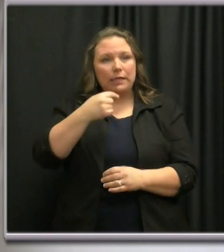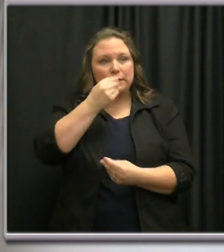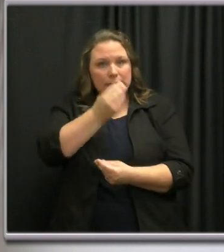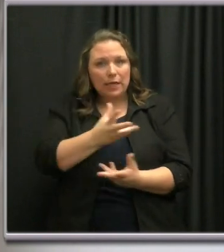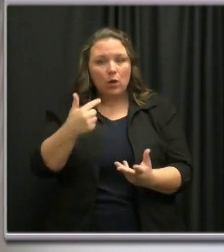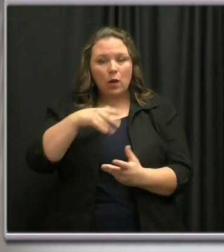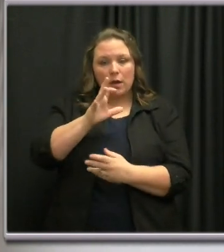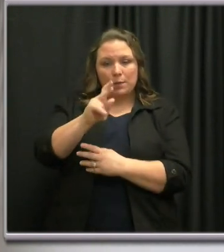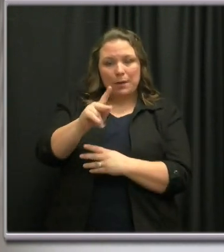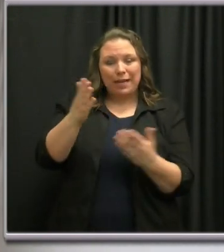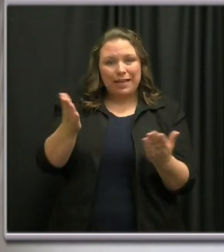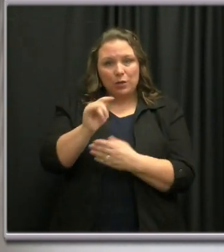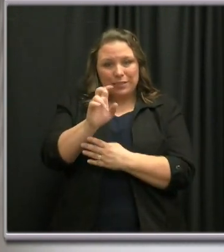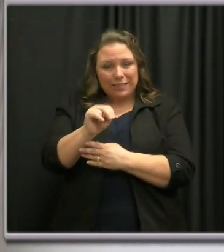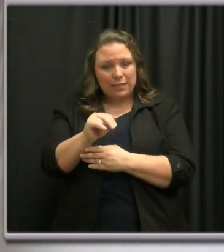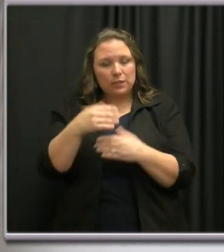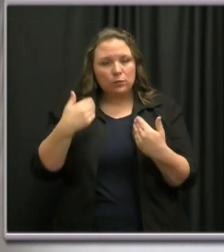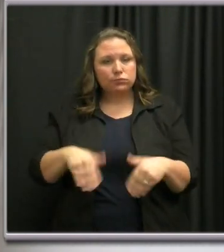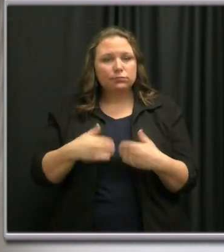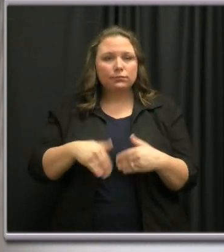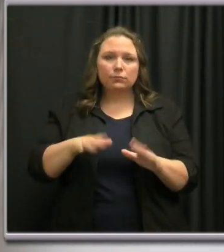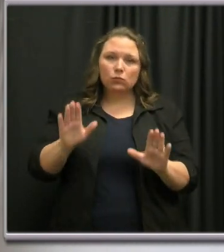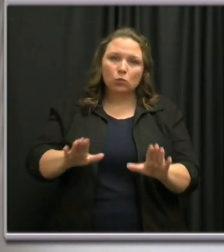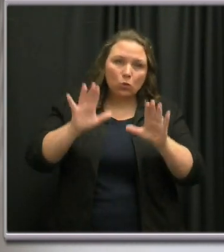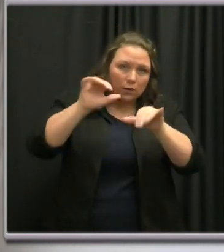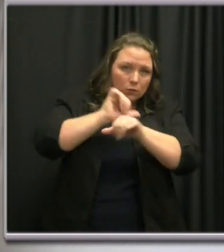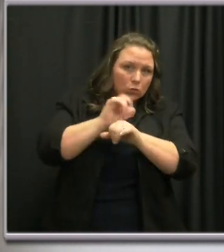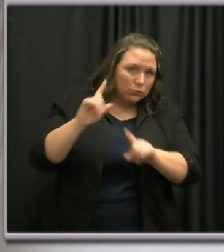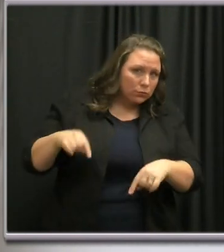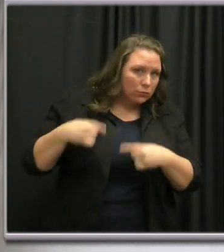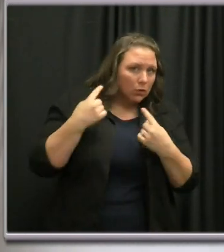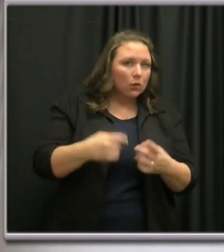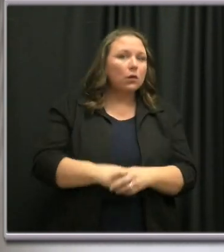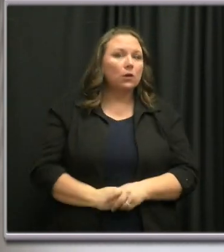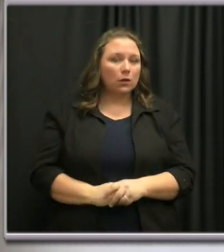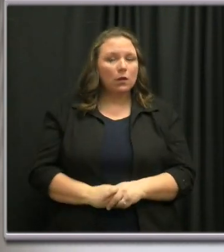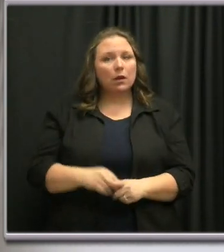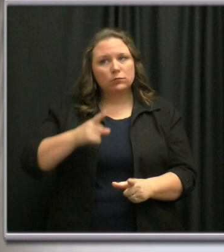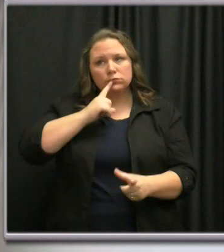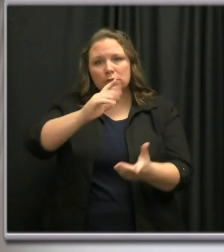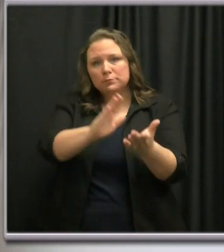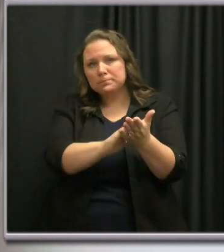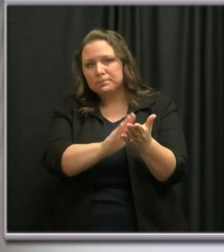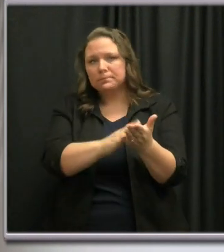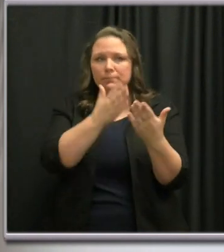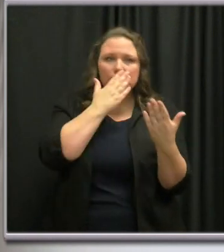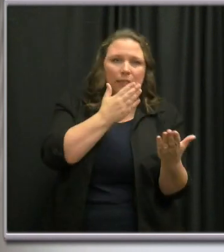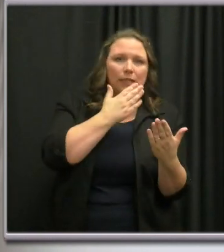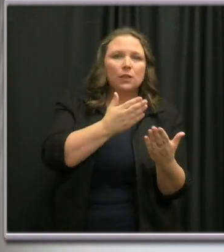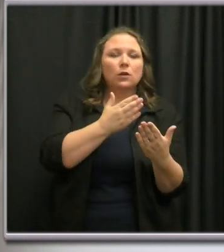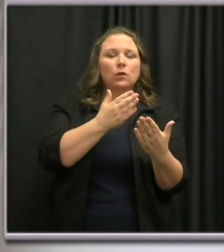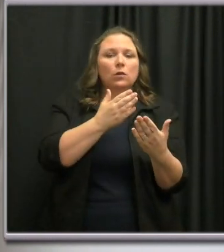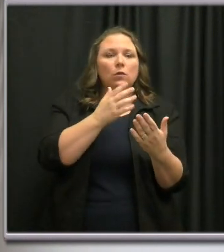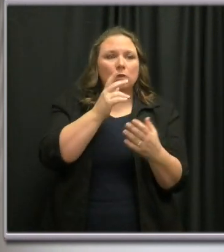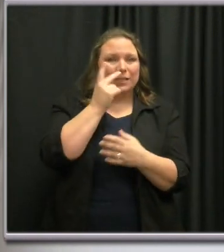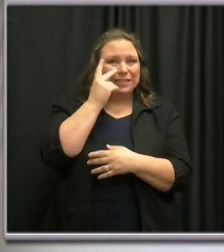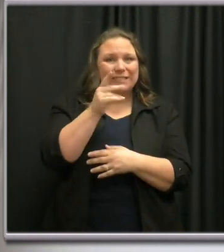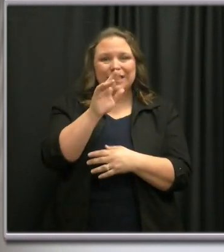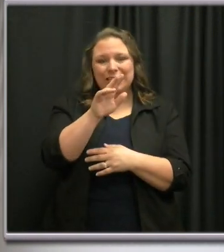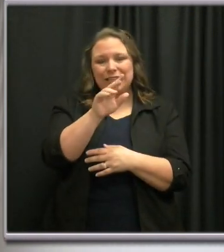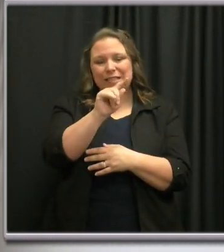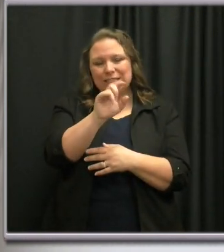in Tennessee have been doing tremendous work, and a really big tip of the hat to Colin Barrett and his team at the Tennessee